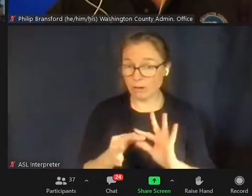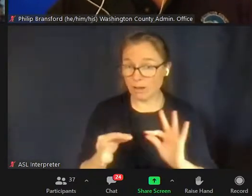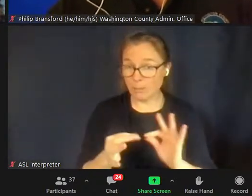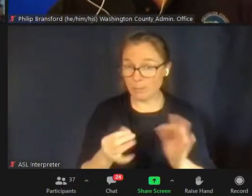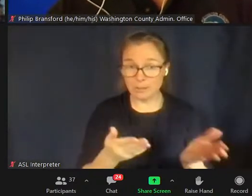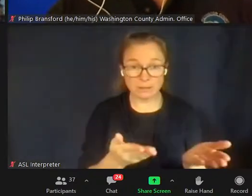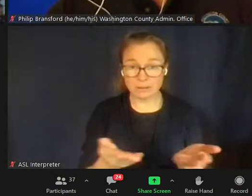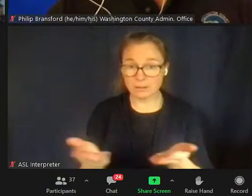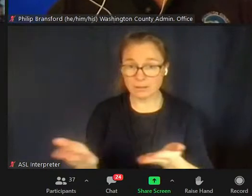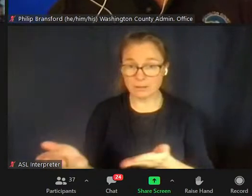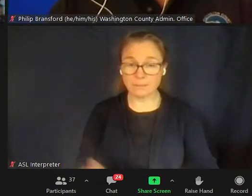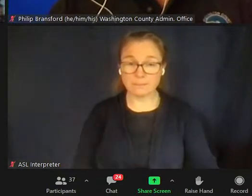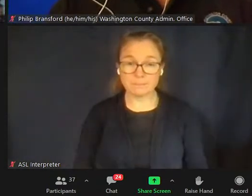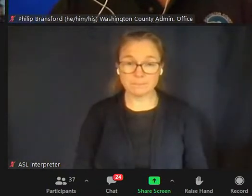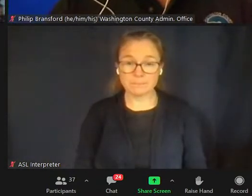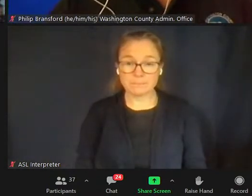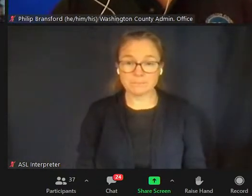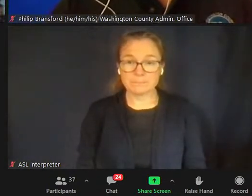to address